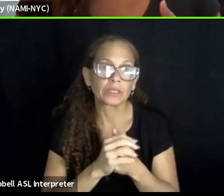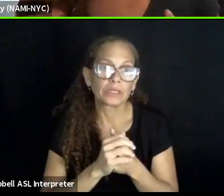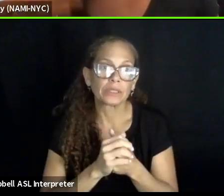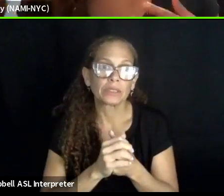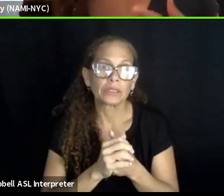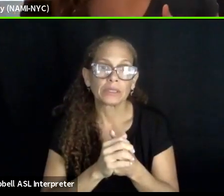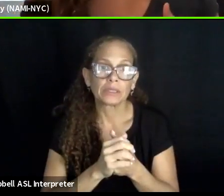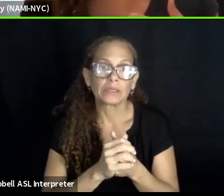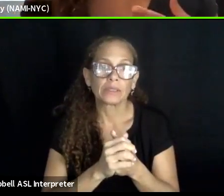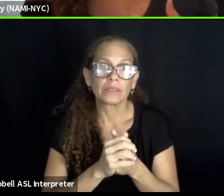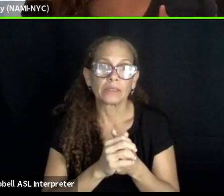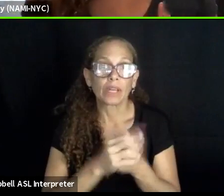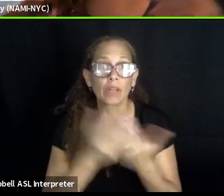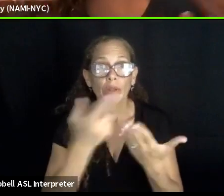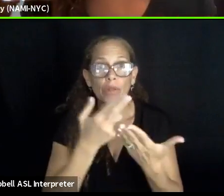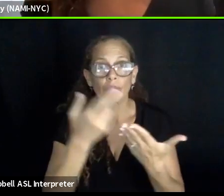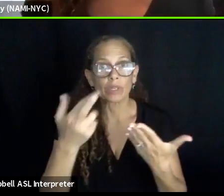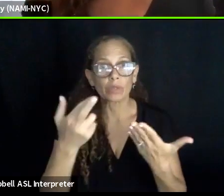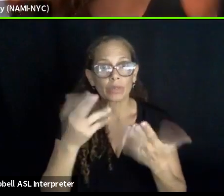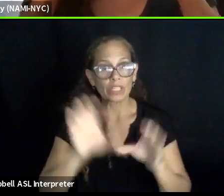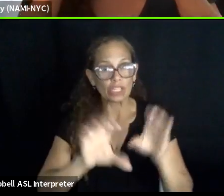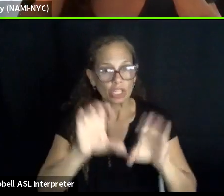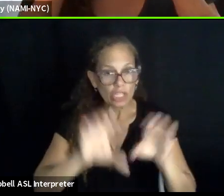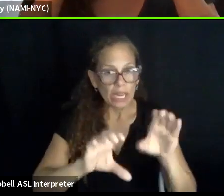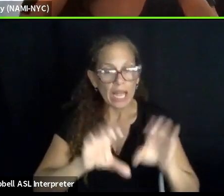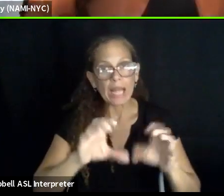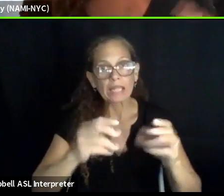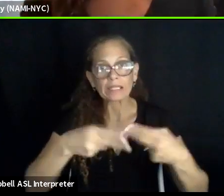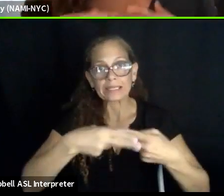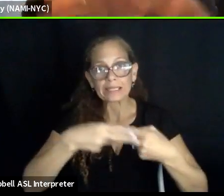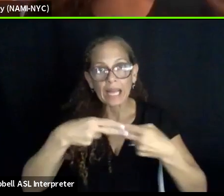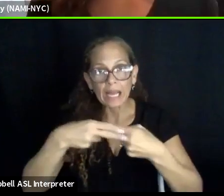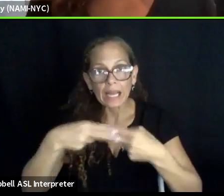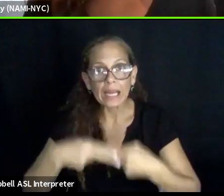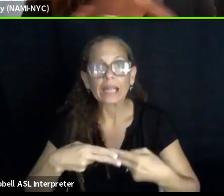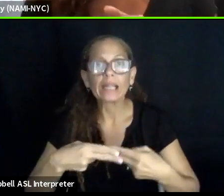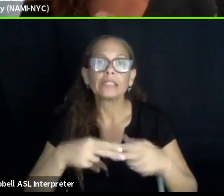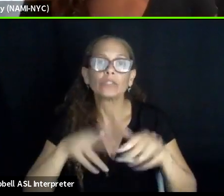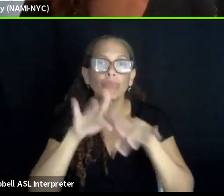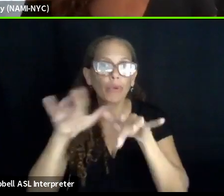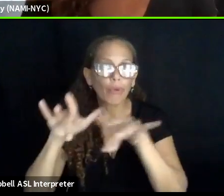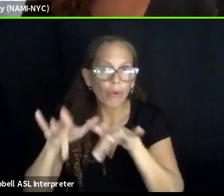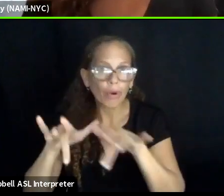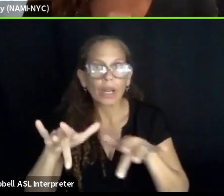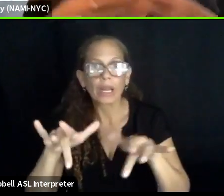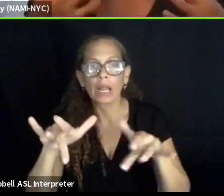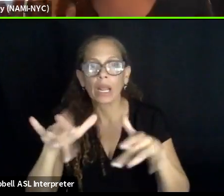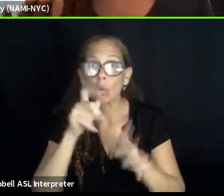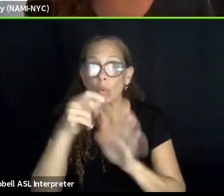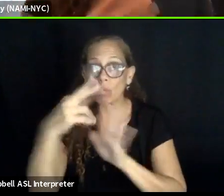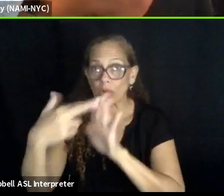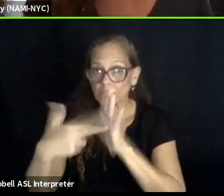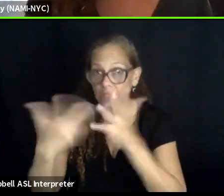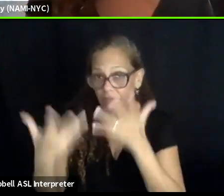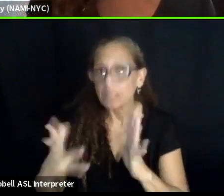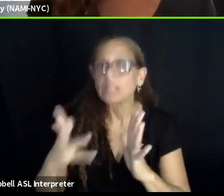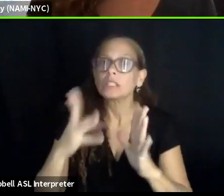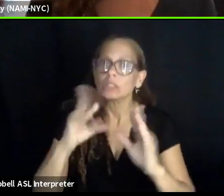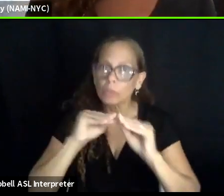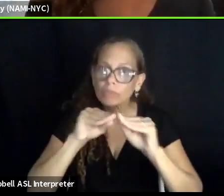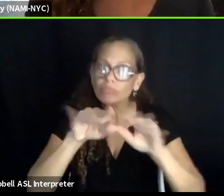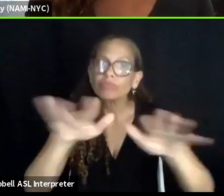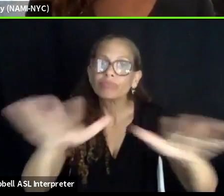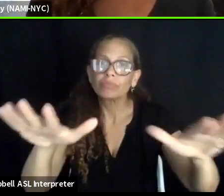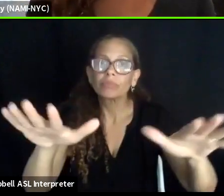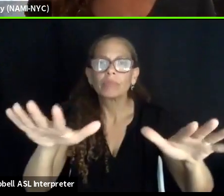Many of the resources that were shared in the chat, as well as the slides and the recording, will be shared to everyone who registered, and you're welcome to forward